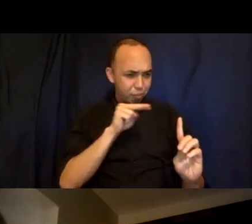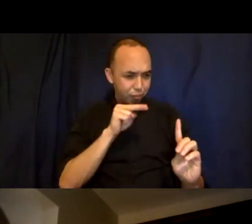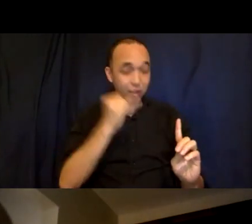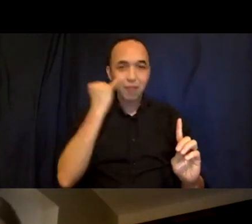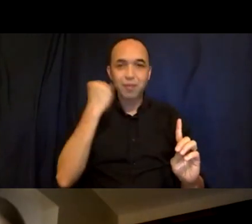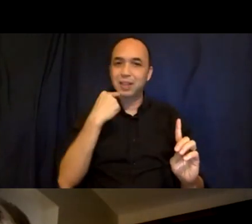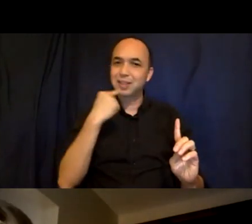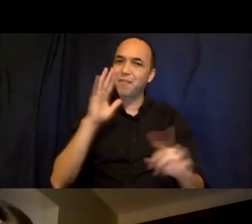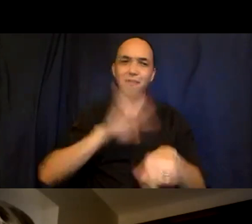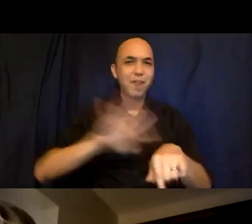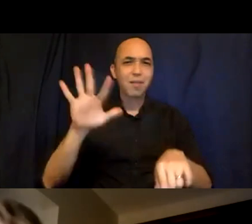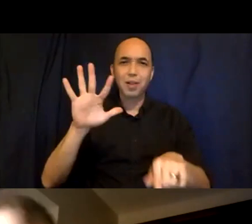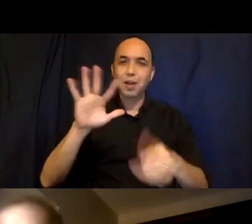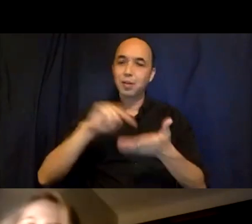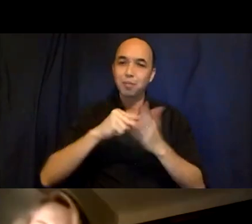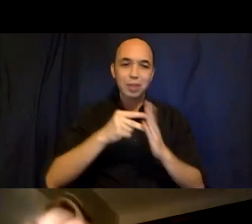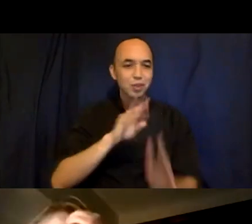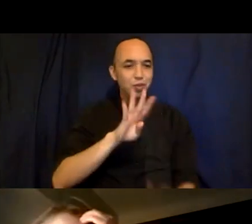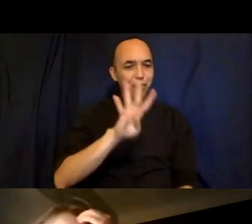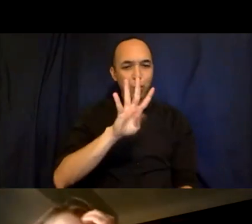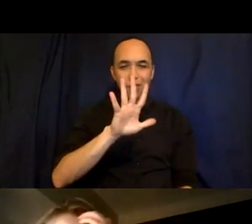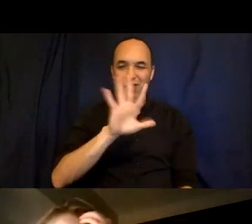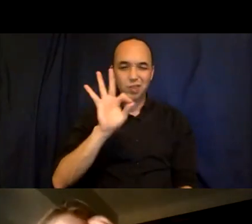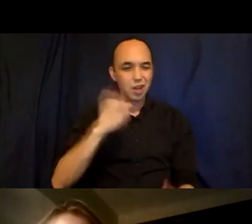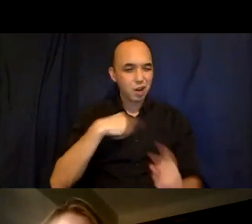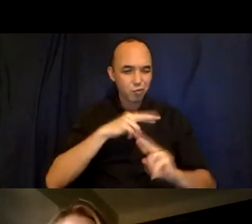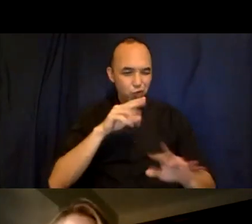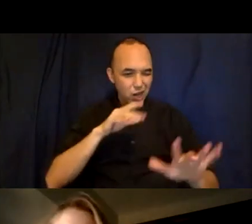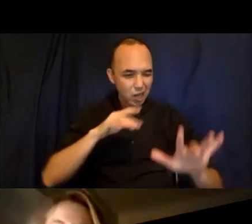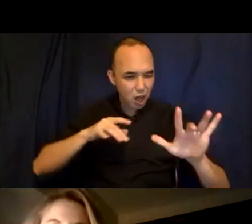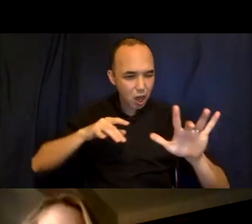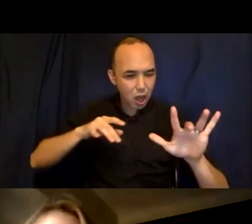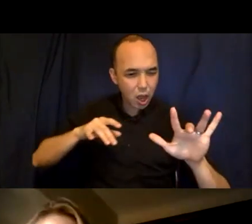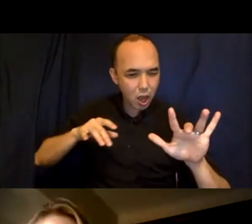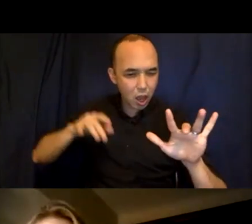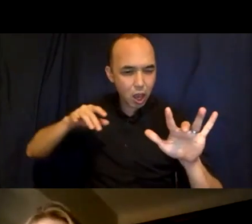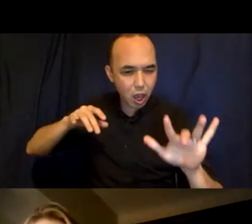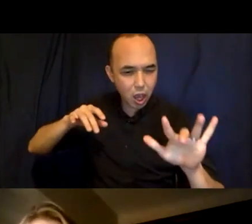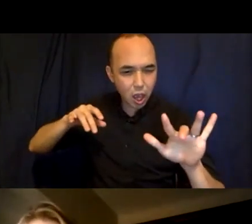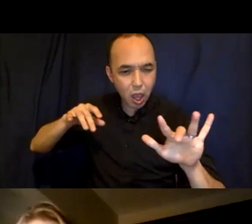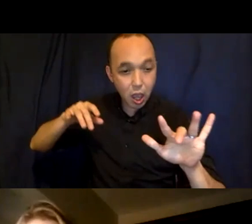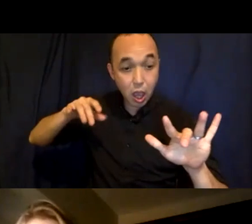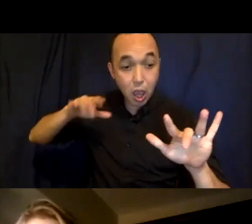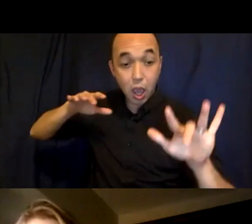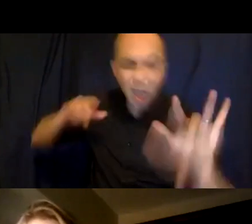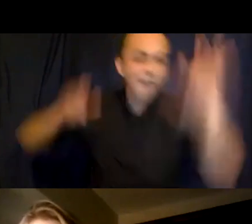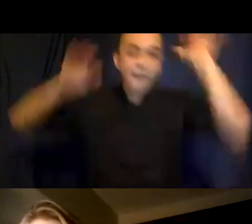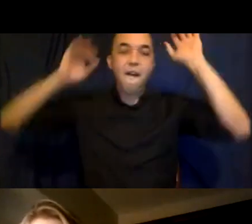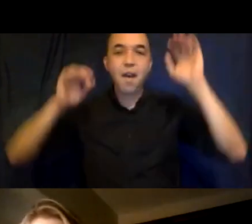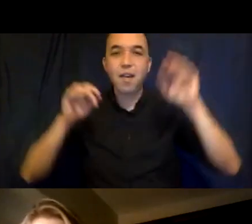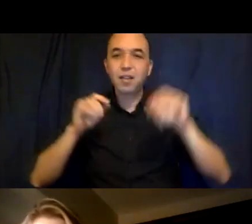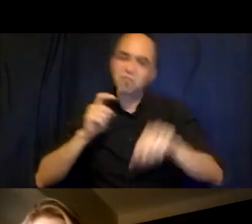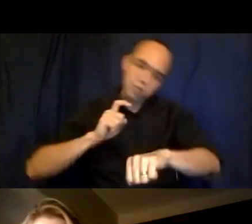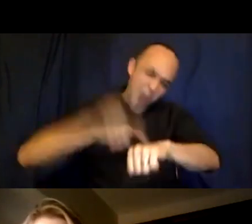5 o'clock at 4:59, I'm like ready on the button. Like I want to be prompt. And so that show is going to start